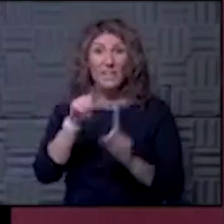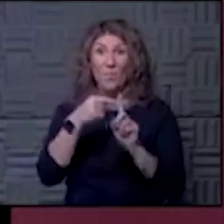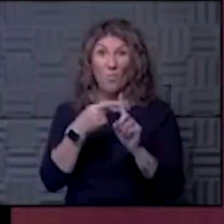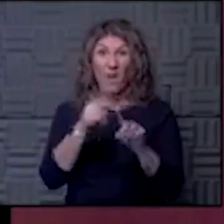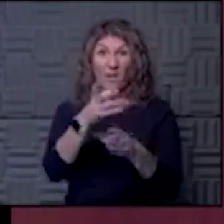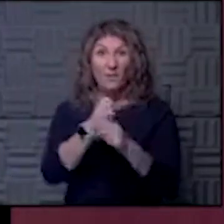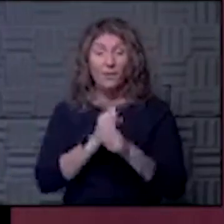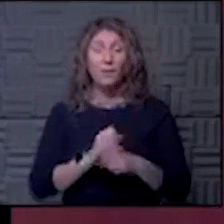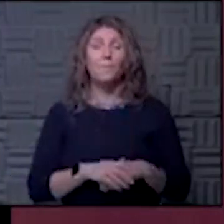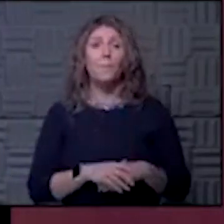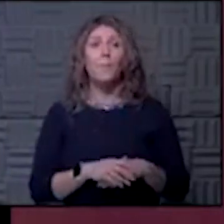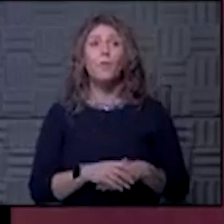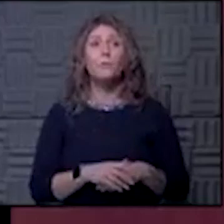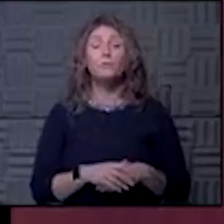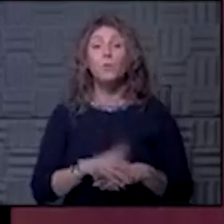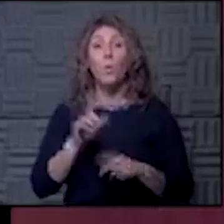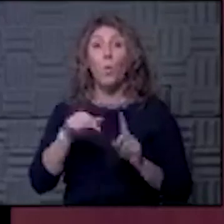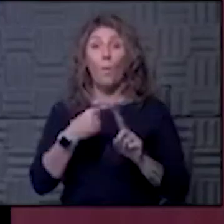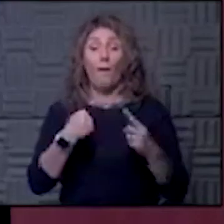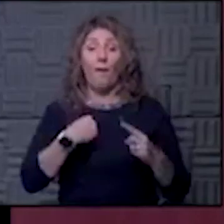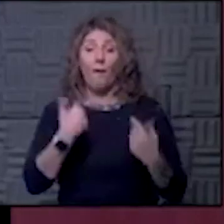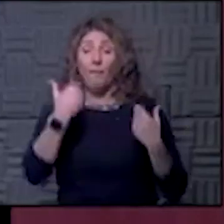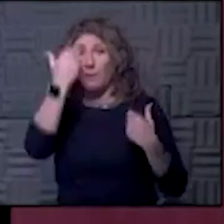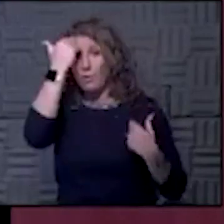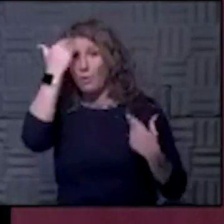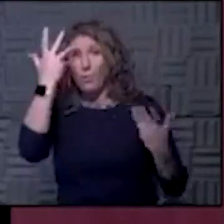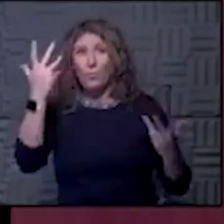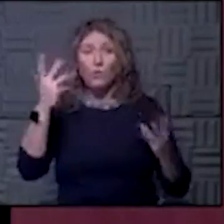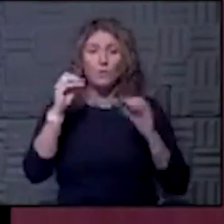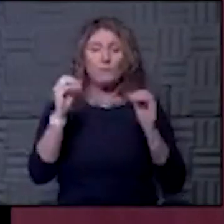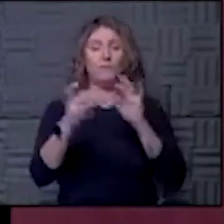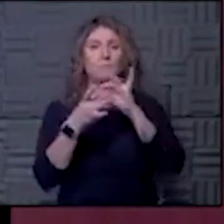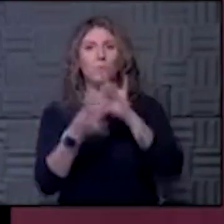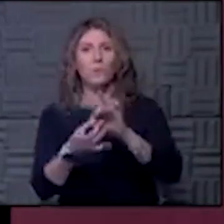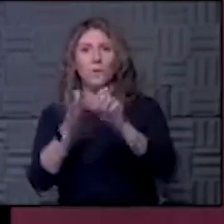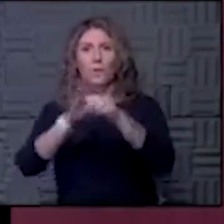as far as I know, Hawk, there is nothing